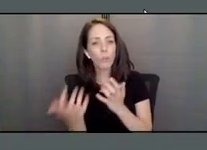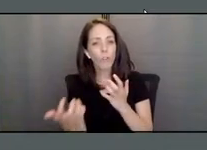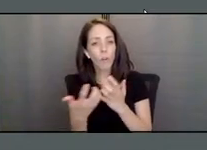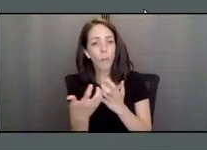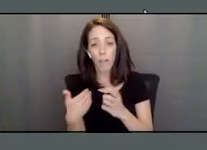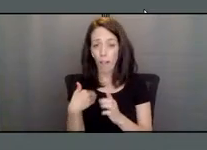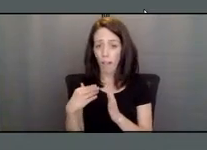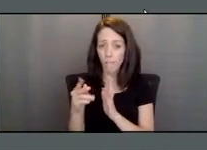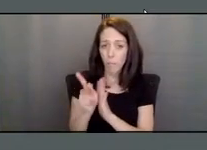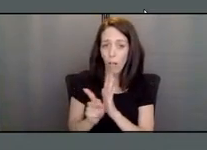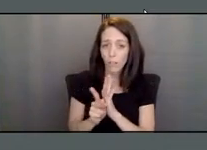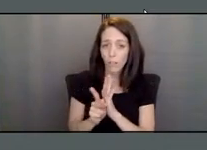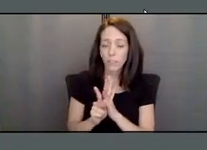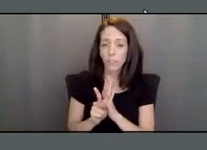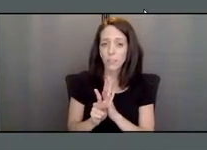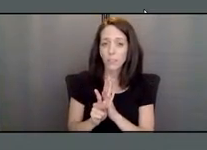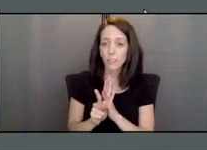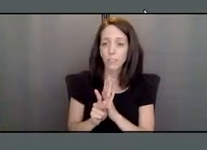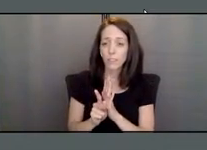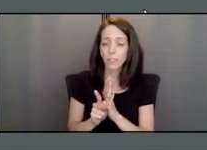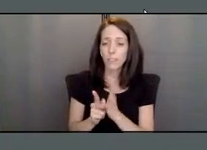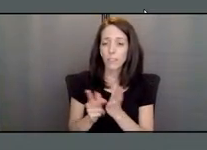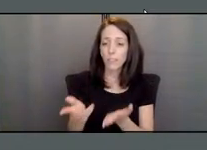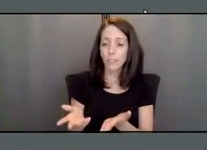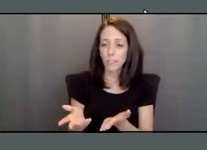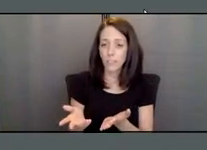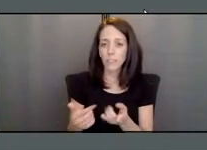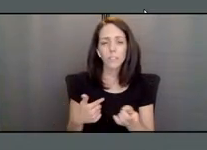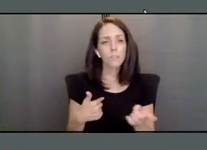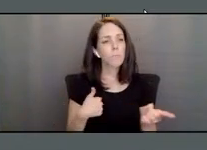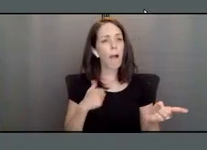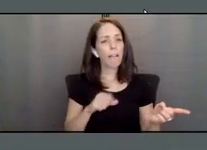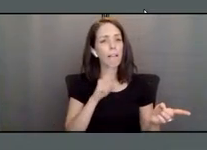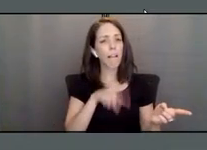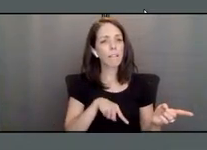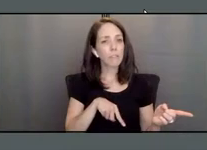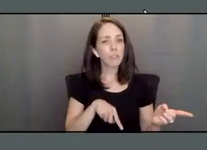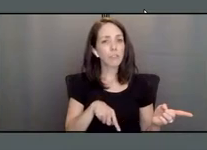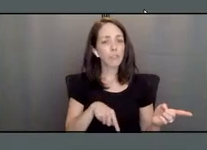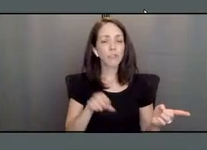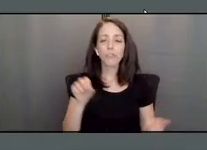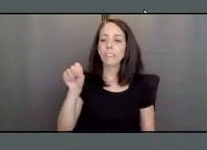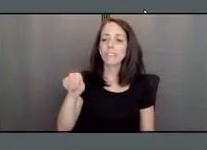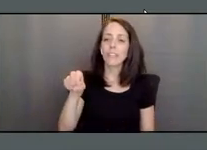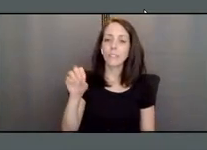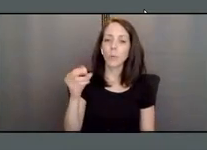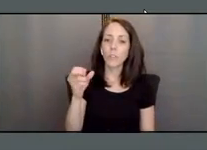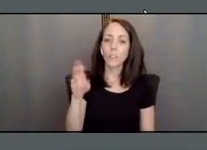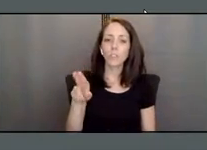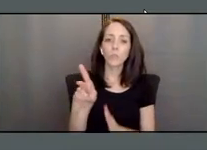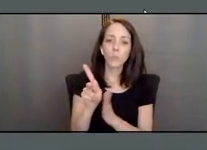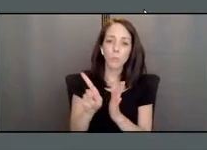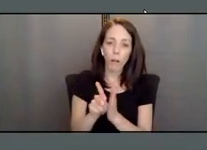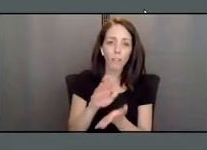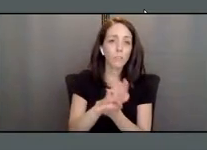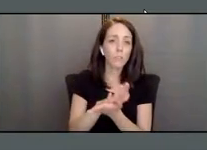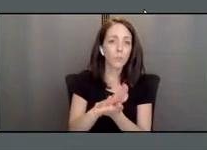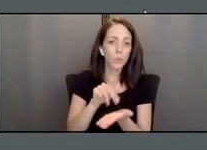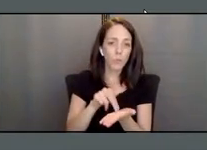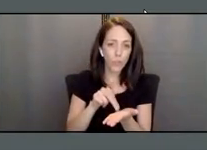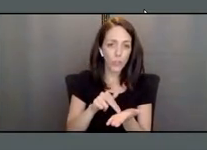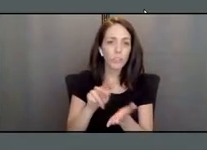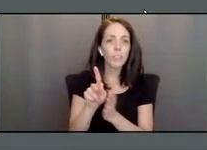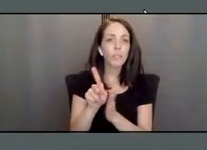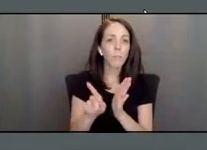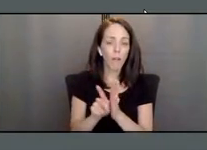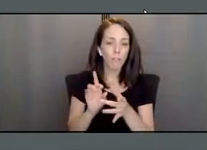Accessibility? I'm happy to answer that question. Yes, the OHSU policy and the School of Nursing policy with regard